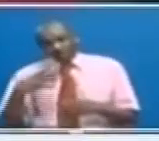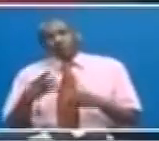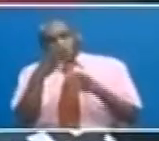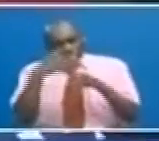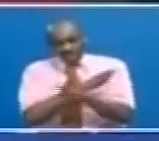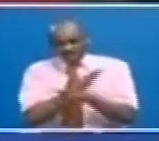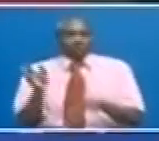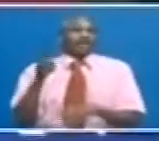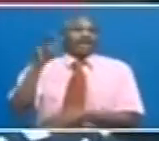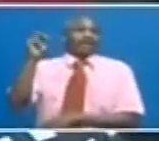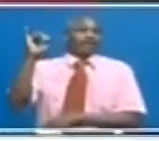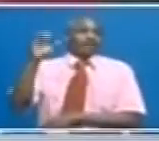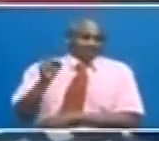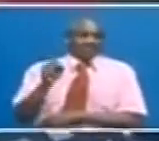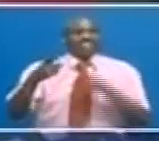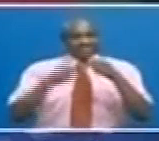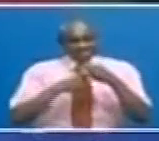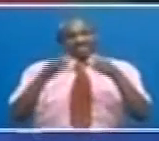defraud NYS